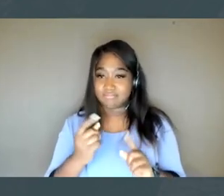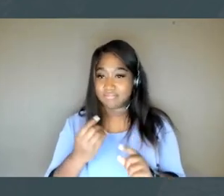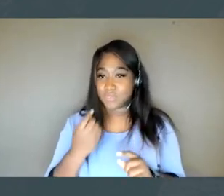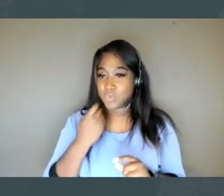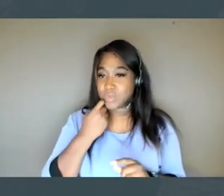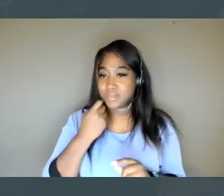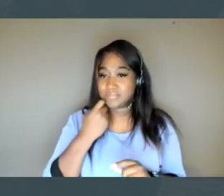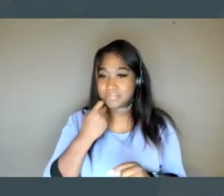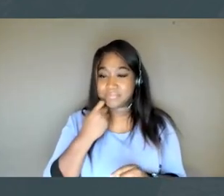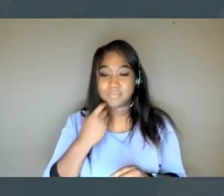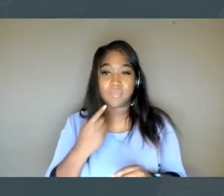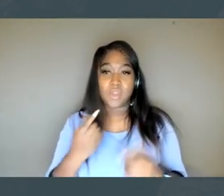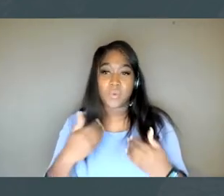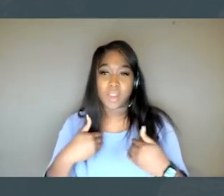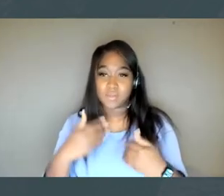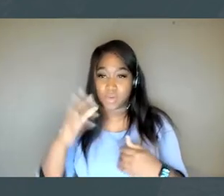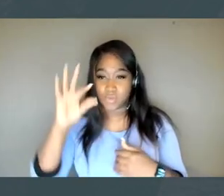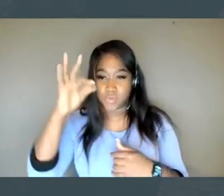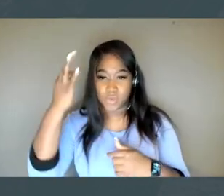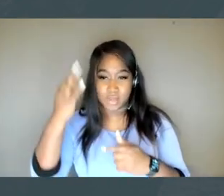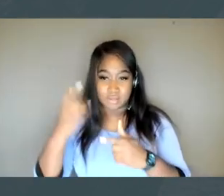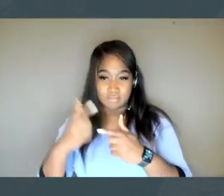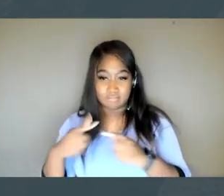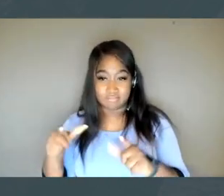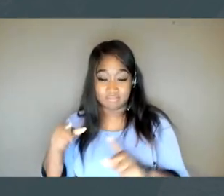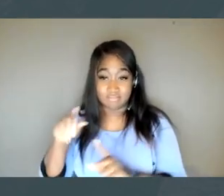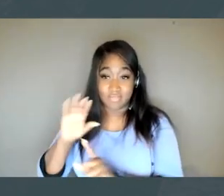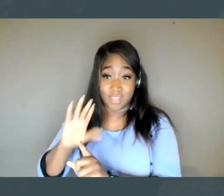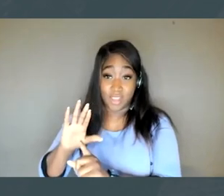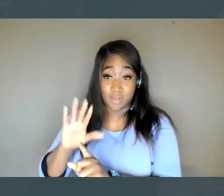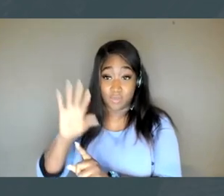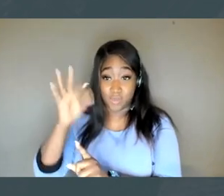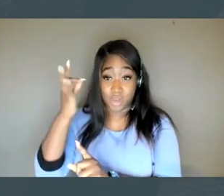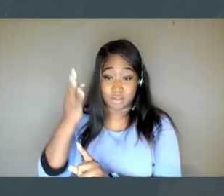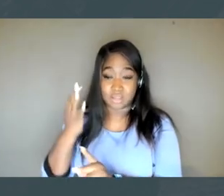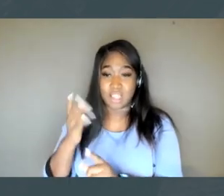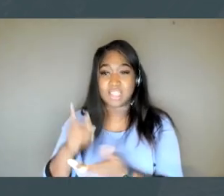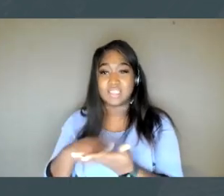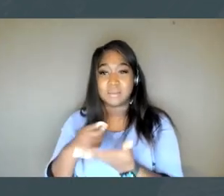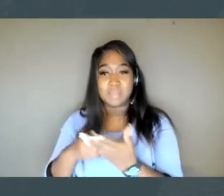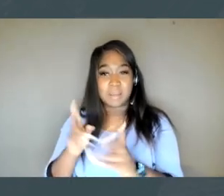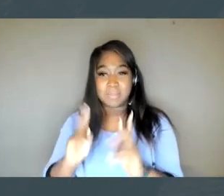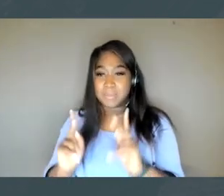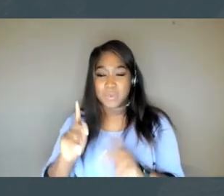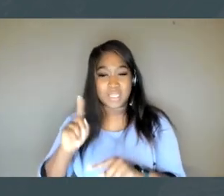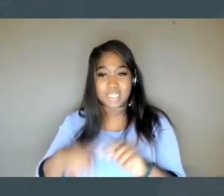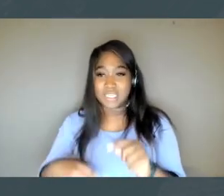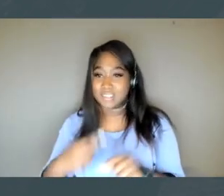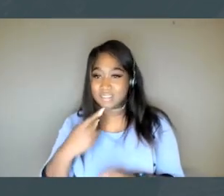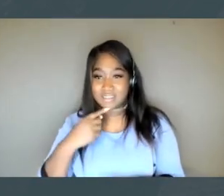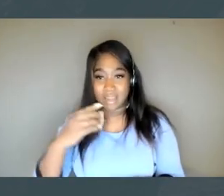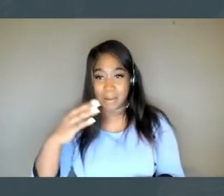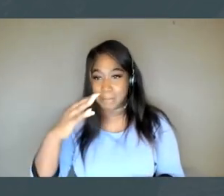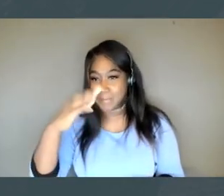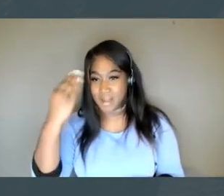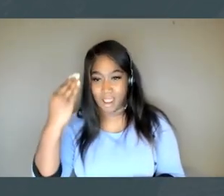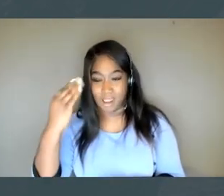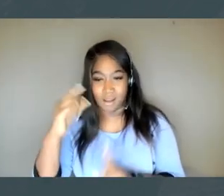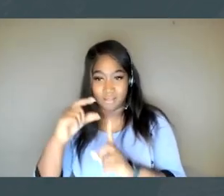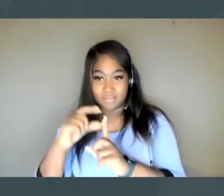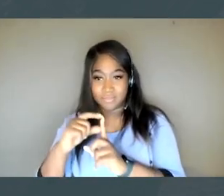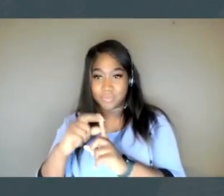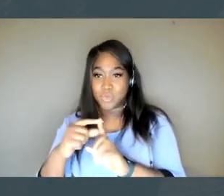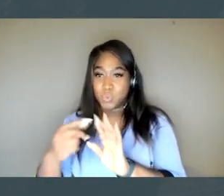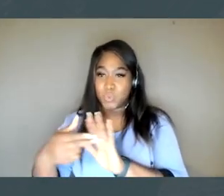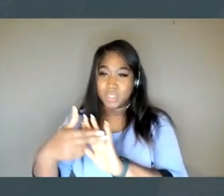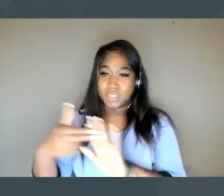In French and in France, sometimes people cannot say the word Black to designate Black people. And that's something